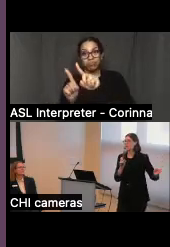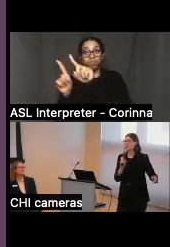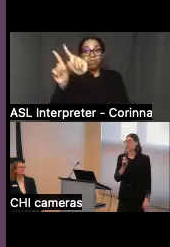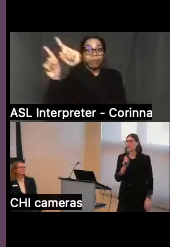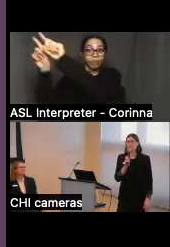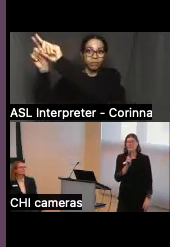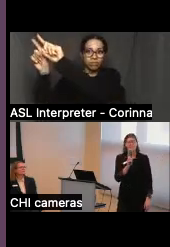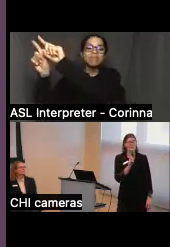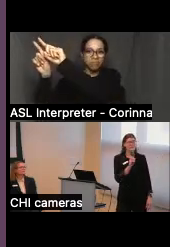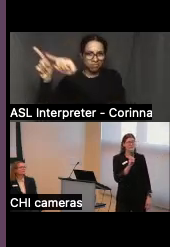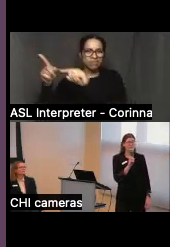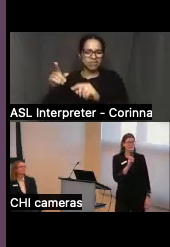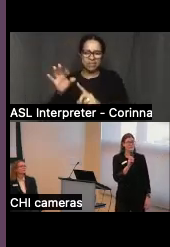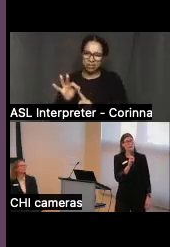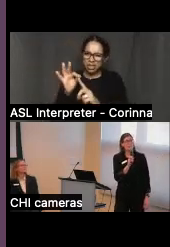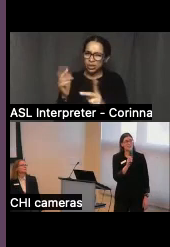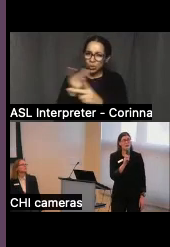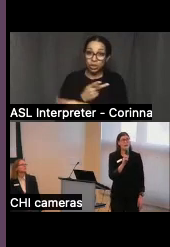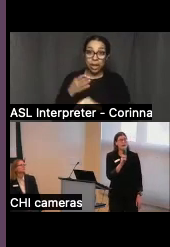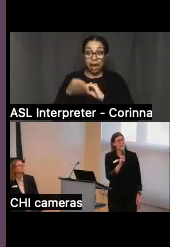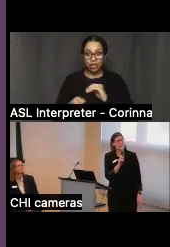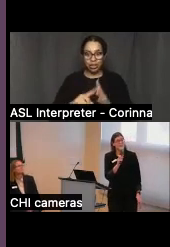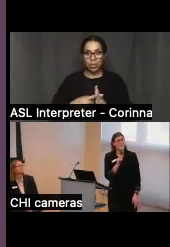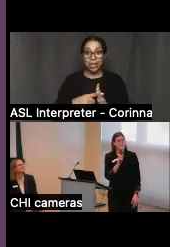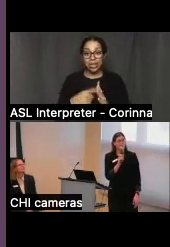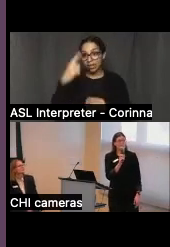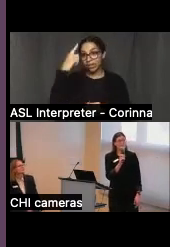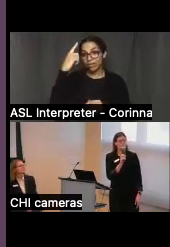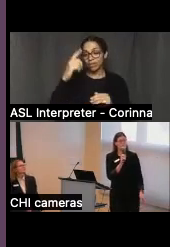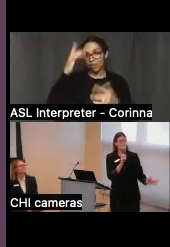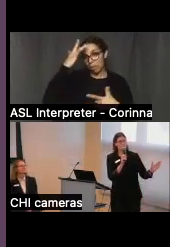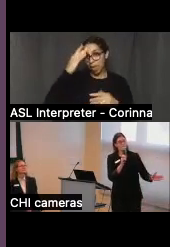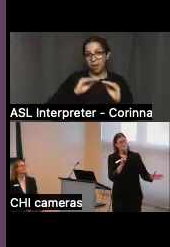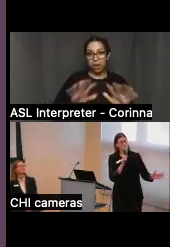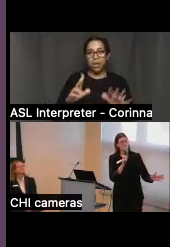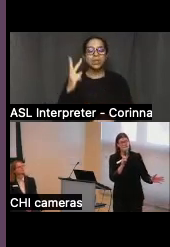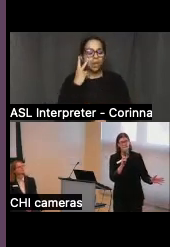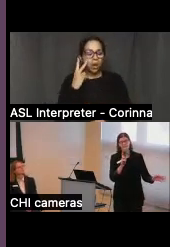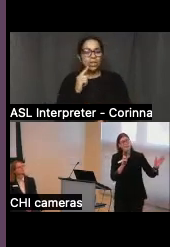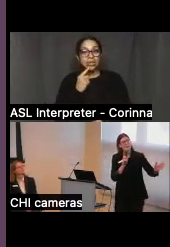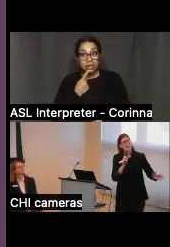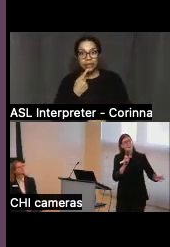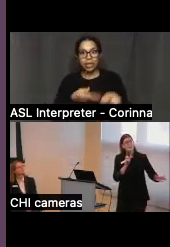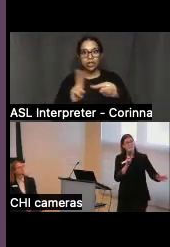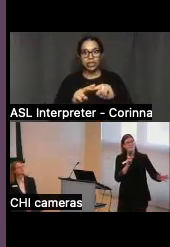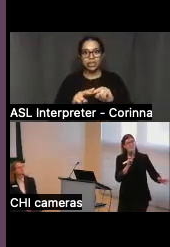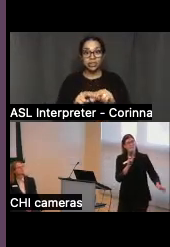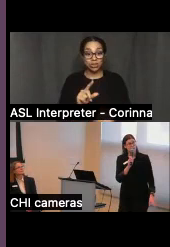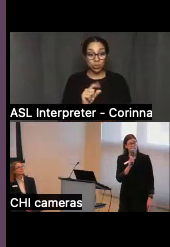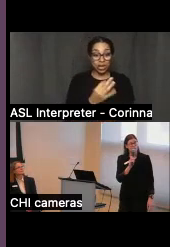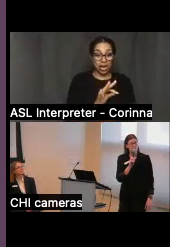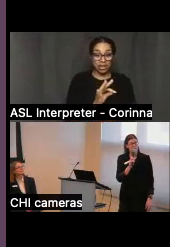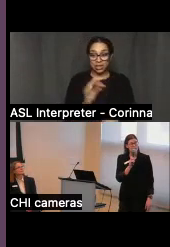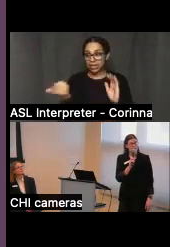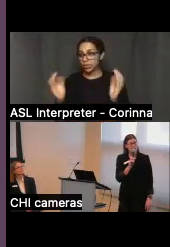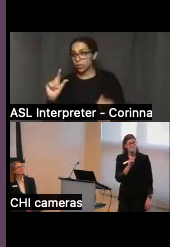beginning of the COVID-19 pandemic, where we saw a significant increase between 2019 and 2021